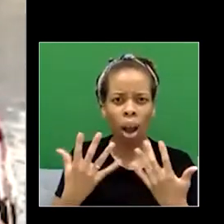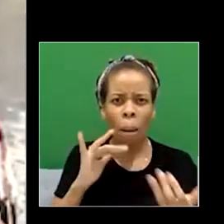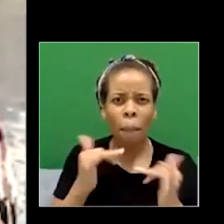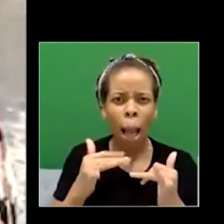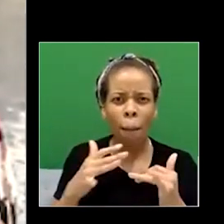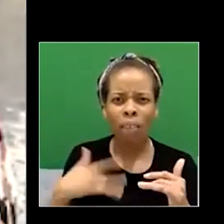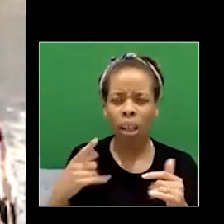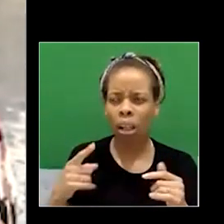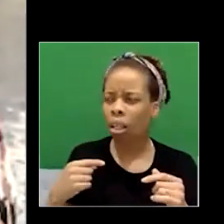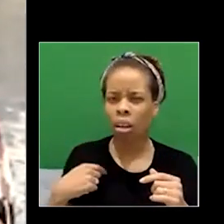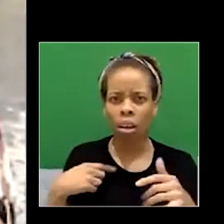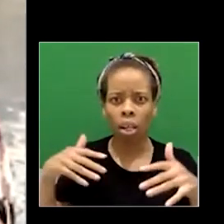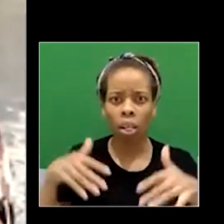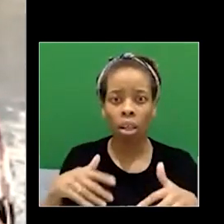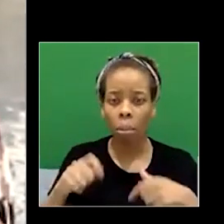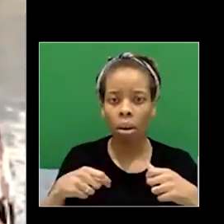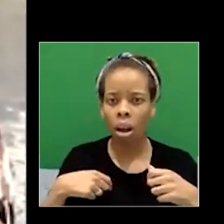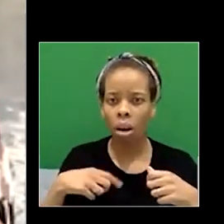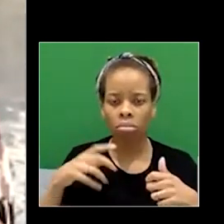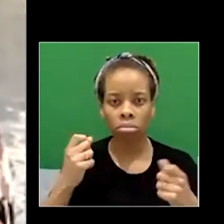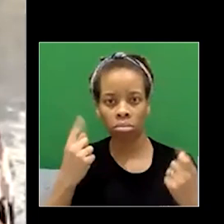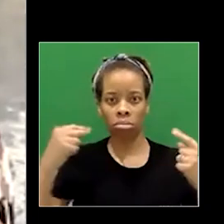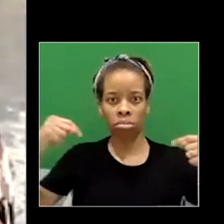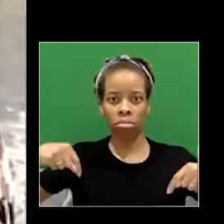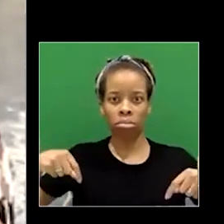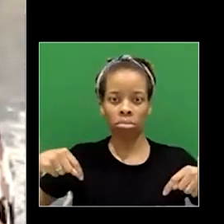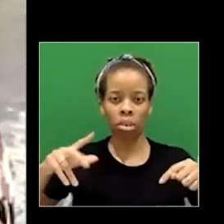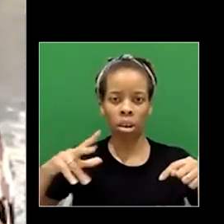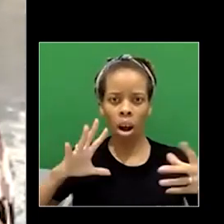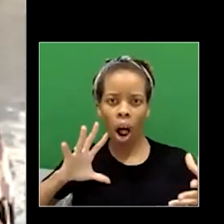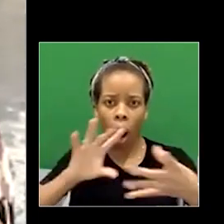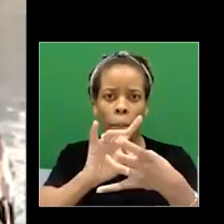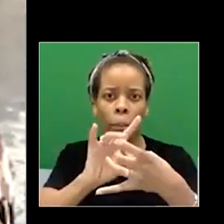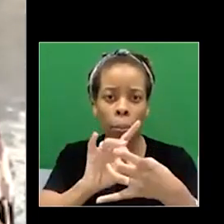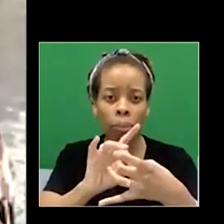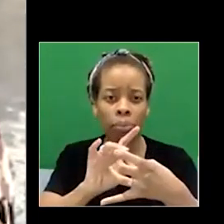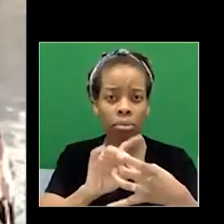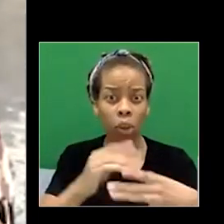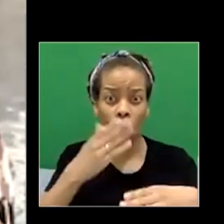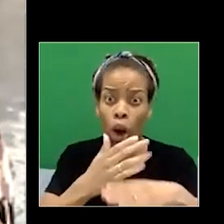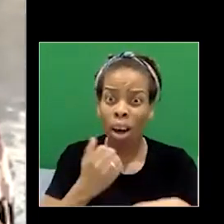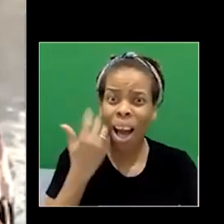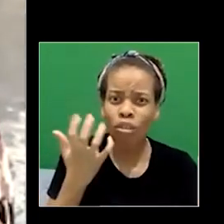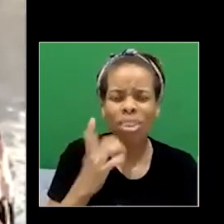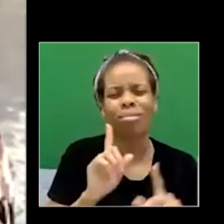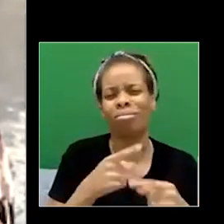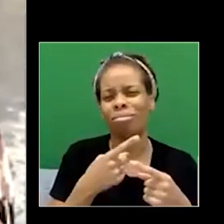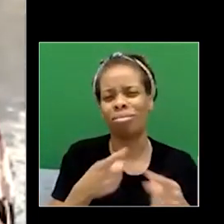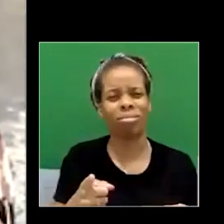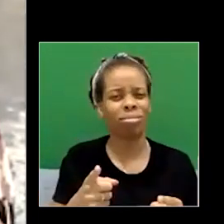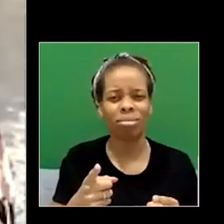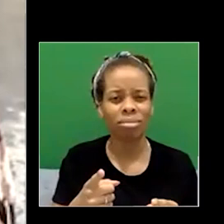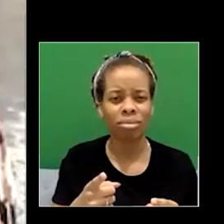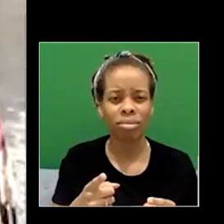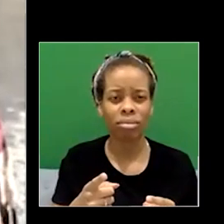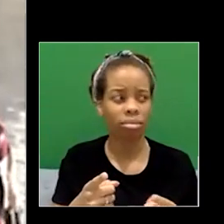around people more generally in that moment, that maybe this isn't the time to work. I don't think you can work every day. I don't think you always are